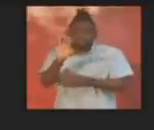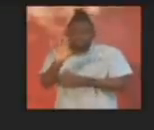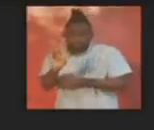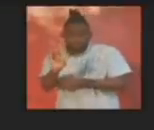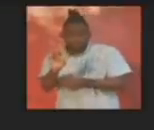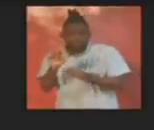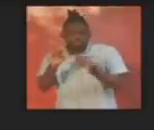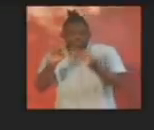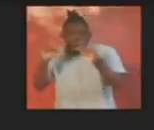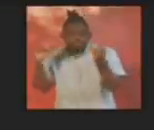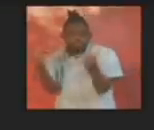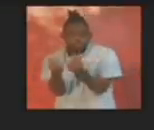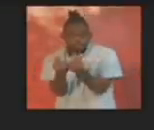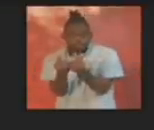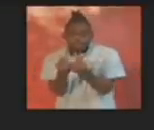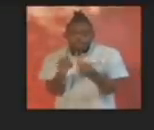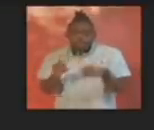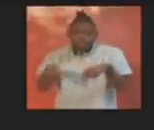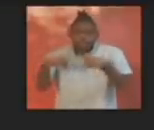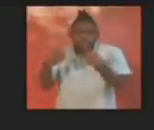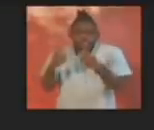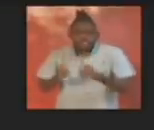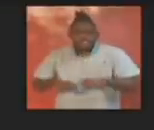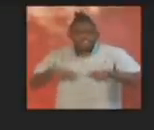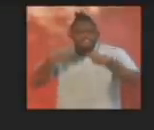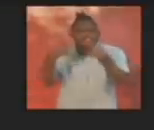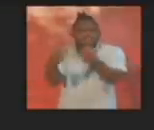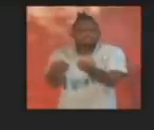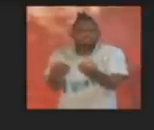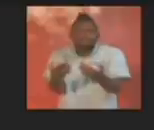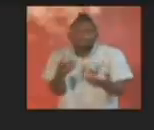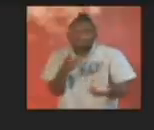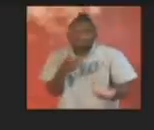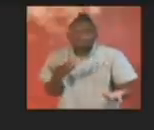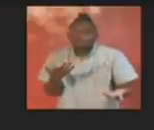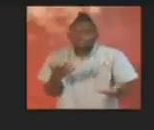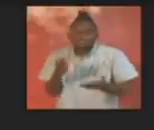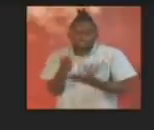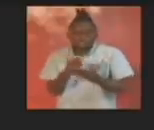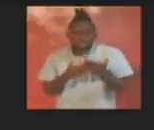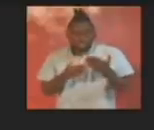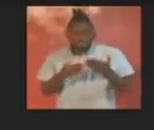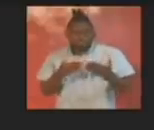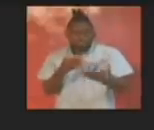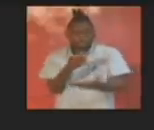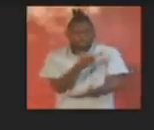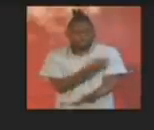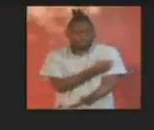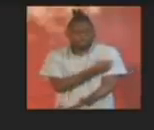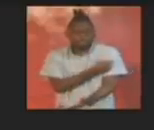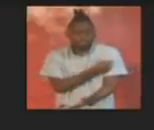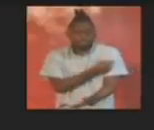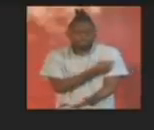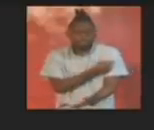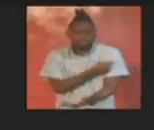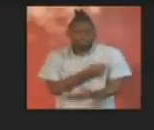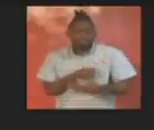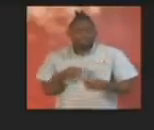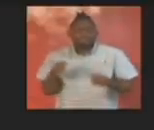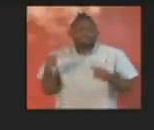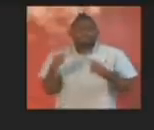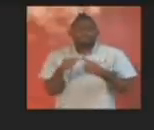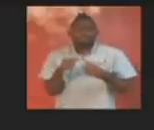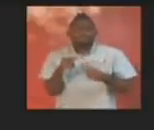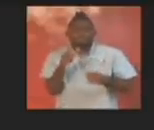they're going to donate the excess vaccines that they have to, or that they will have, to developing